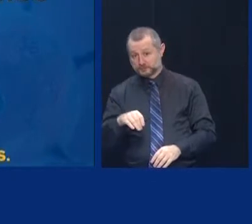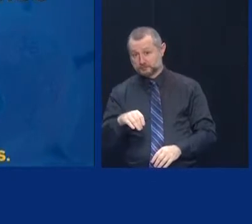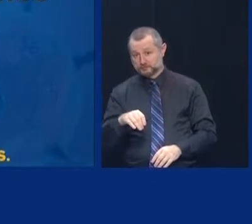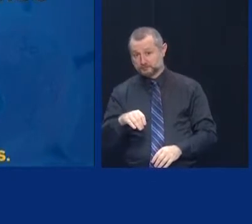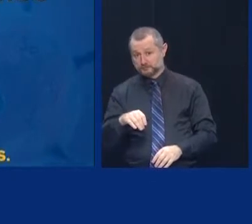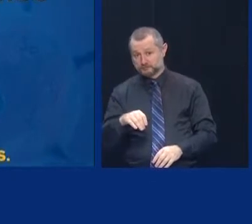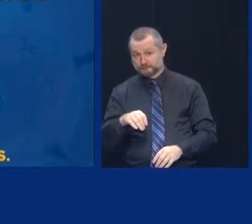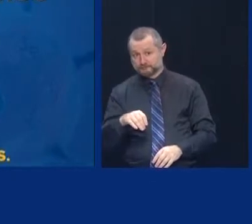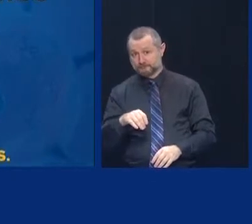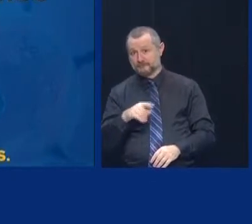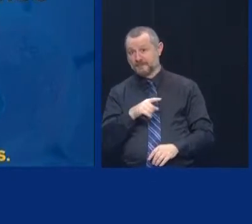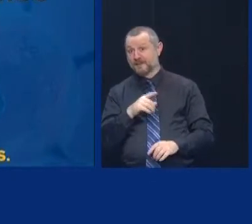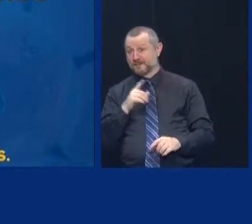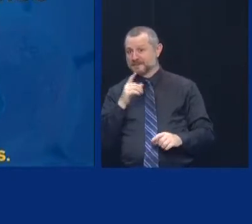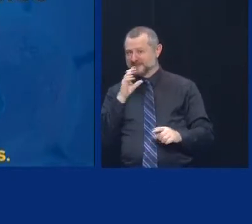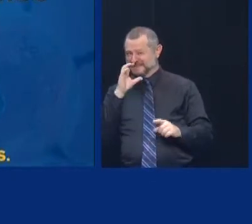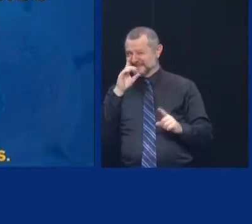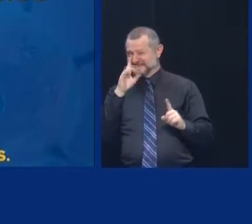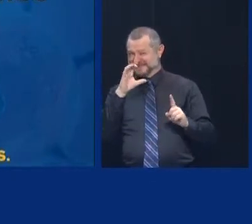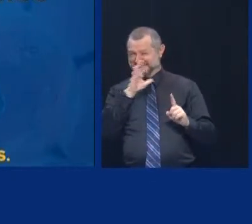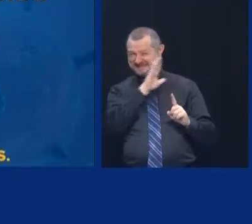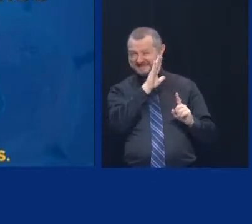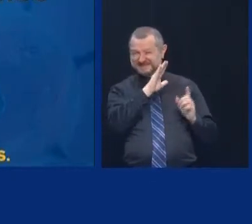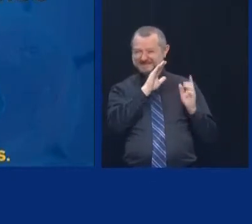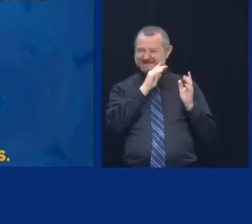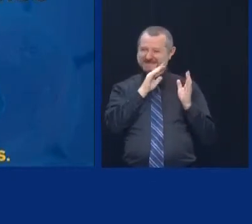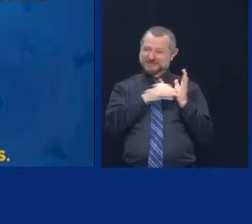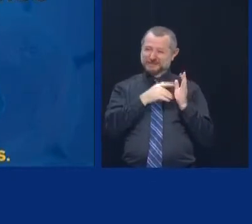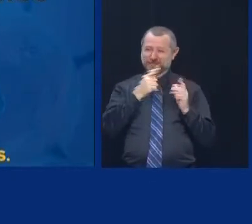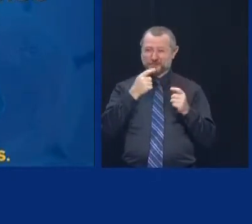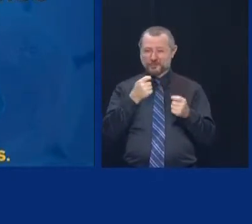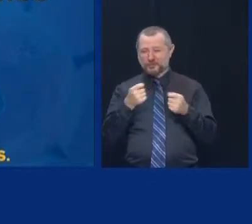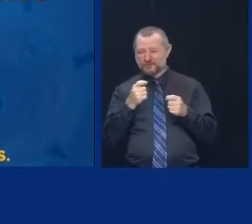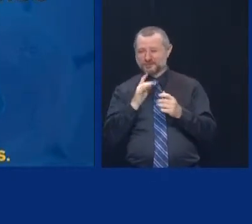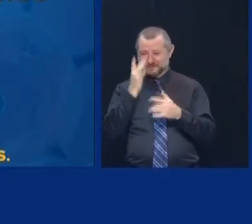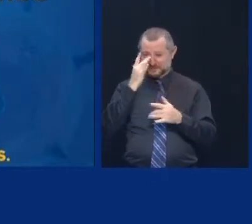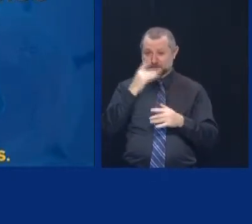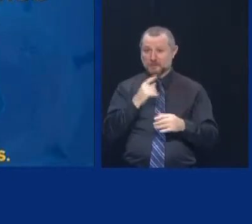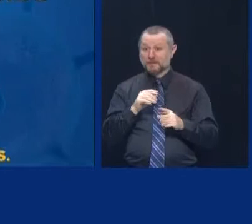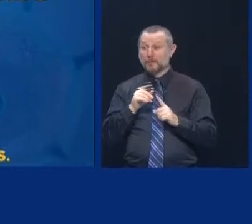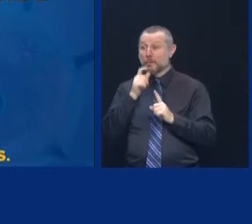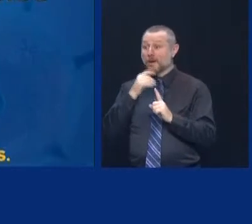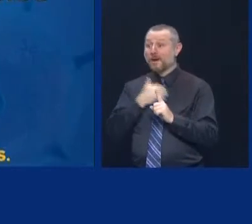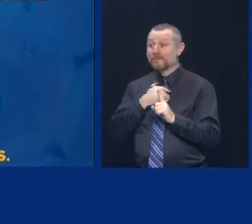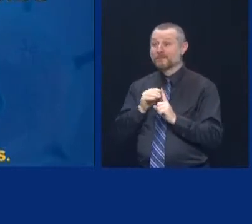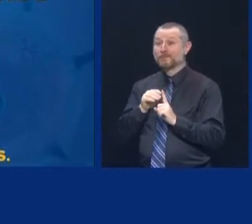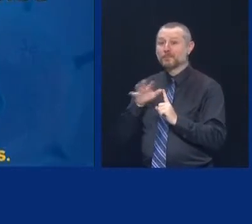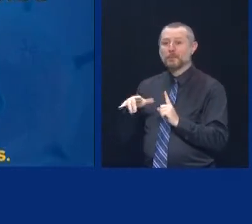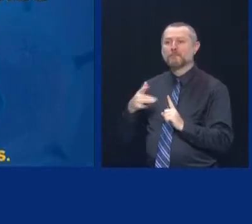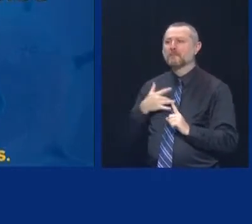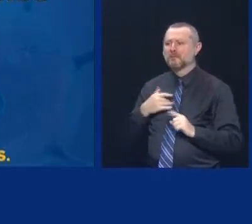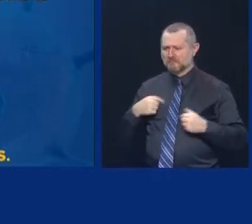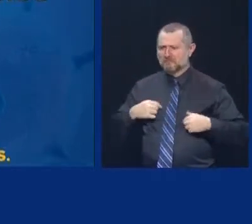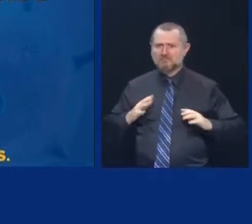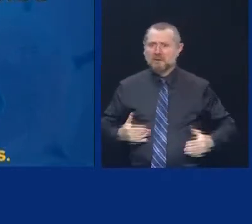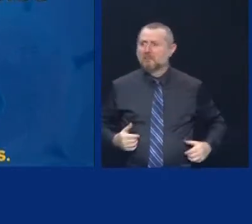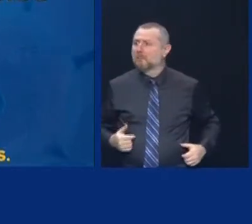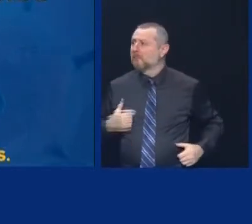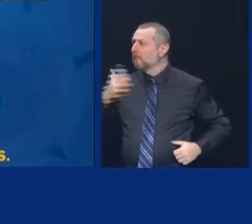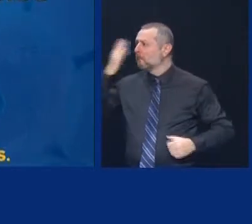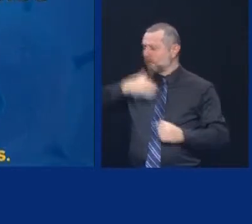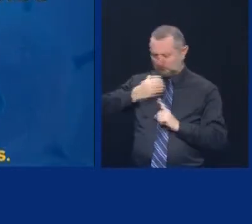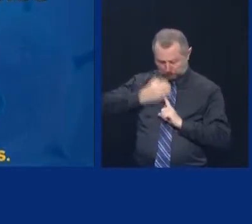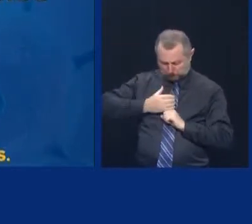according to the CDC, people who gave COVID to someone else never had symptoms. You don't have to